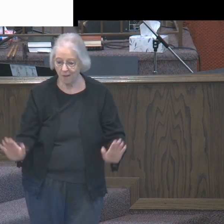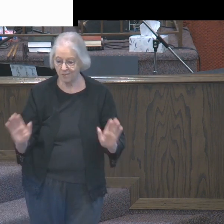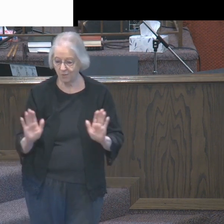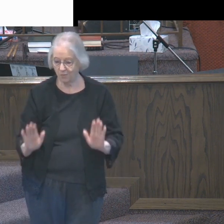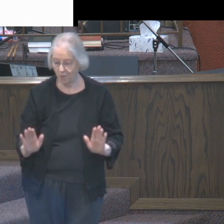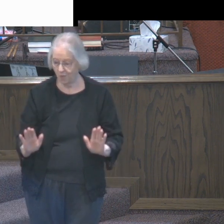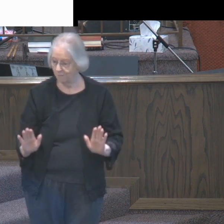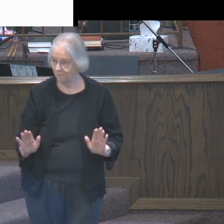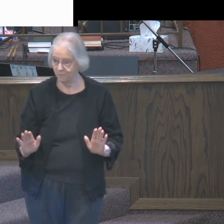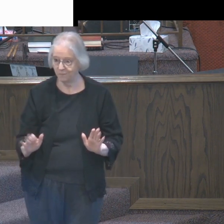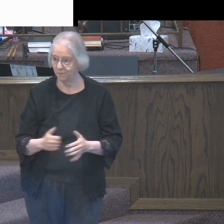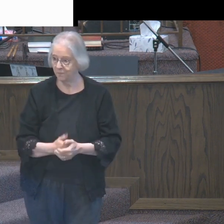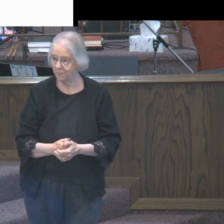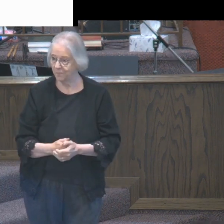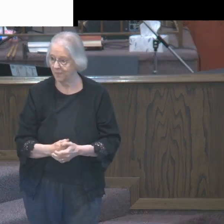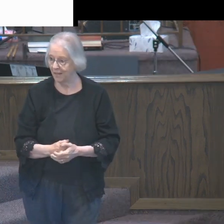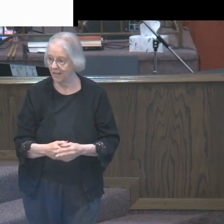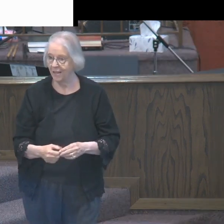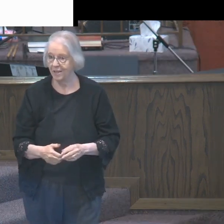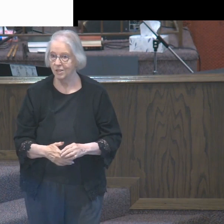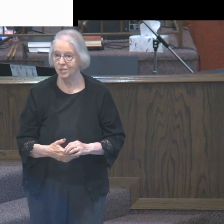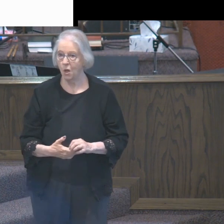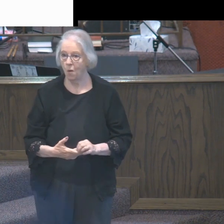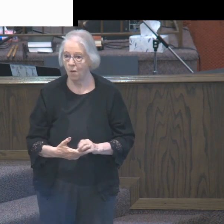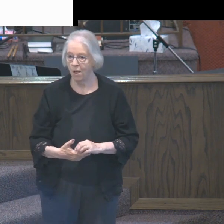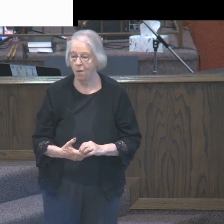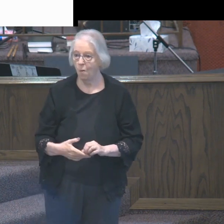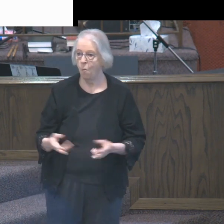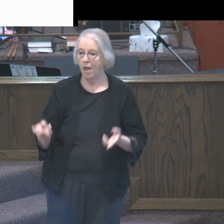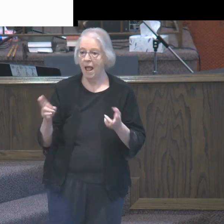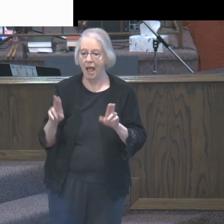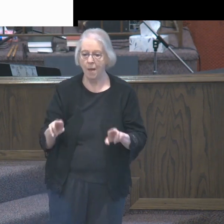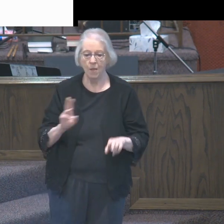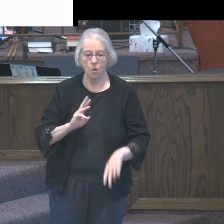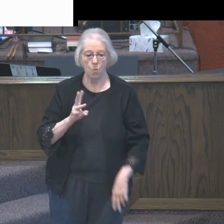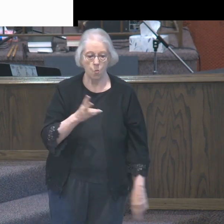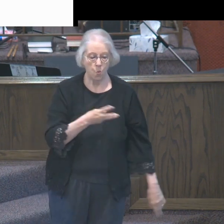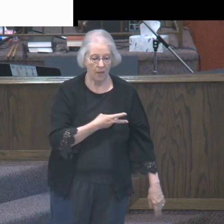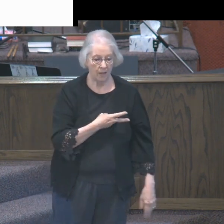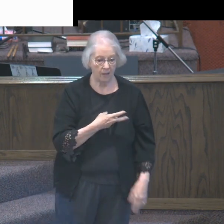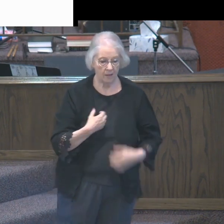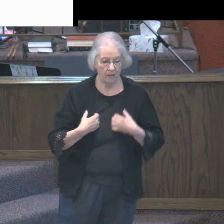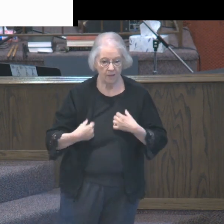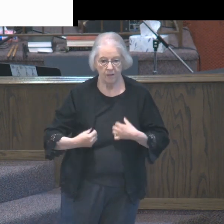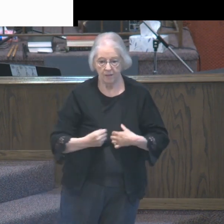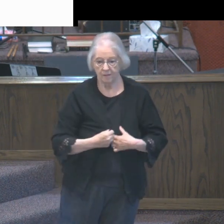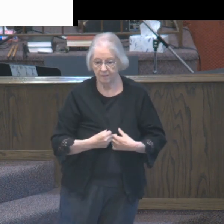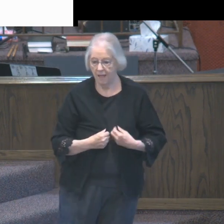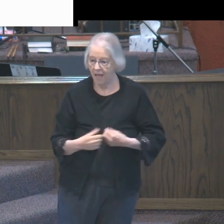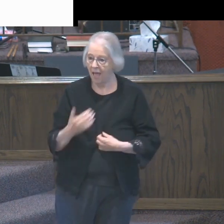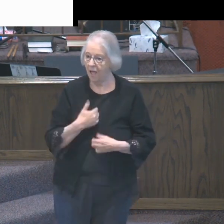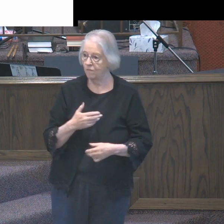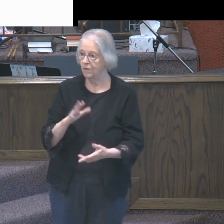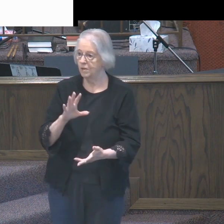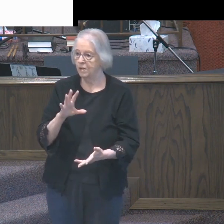blocks and on top of blocks, what happens is we solidify and we strengthen that which